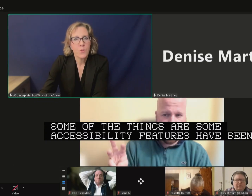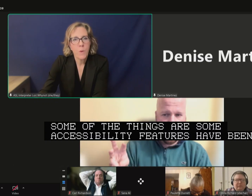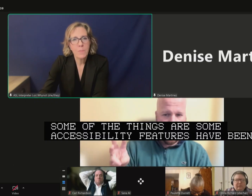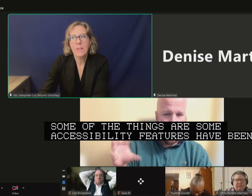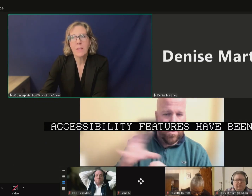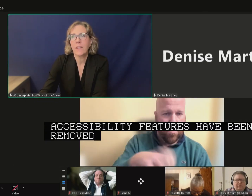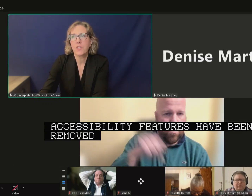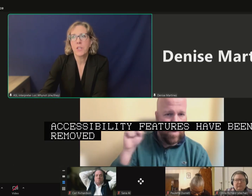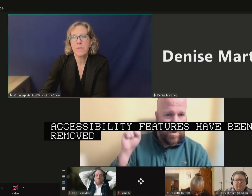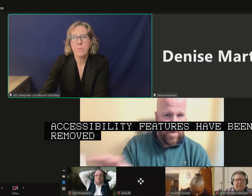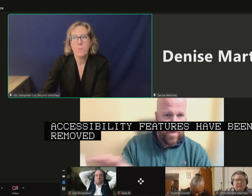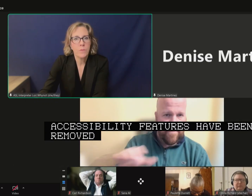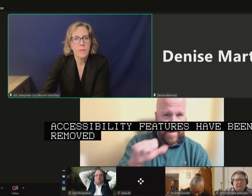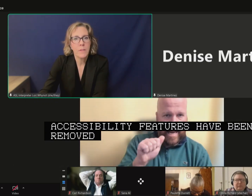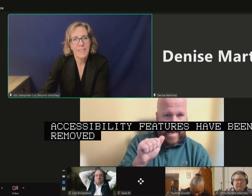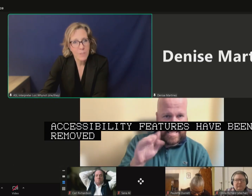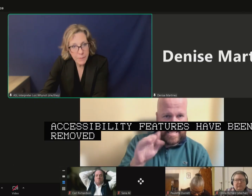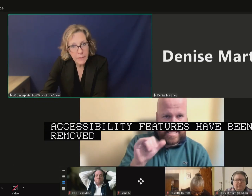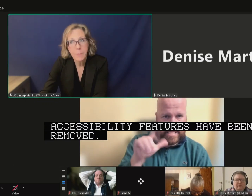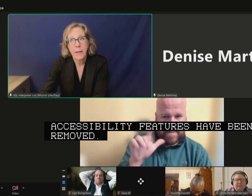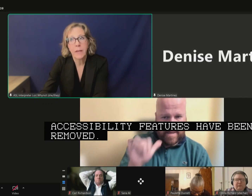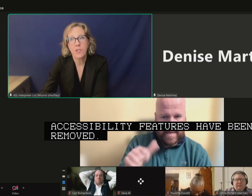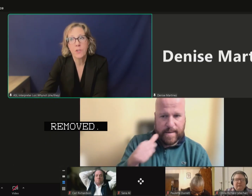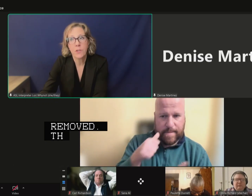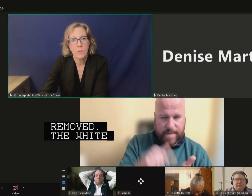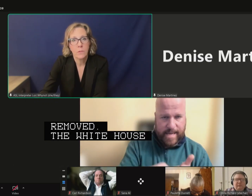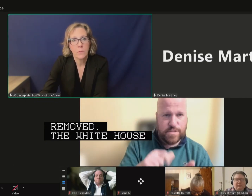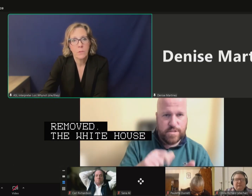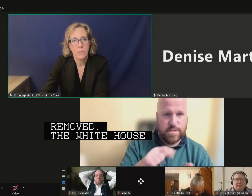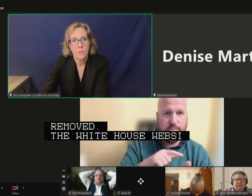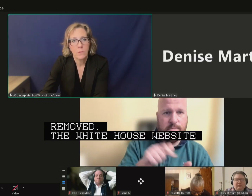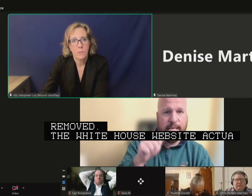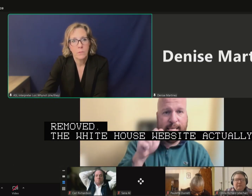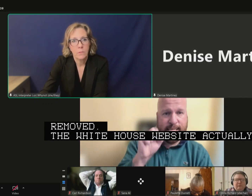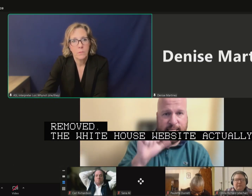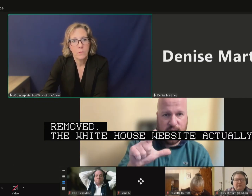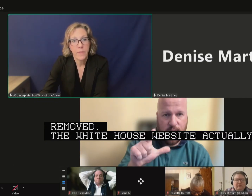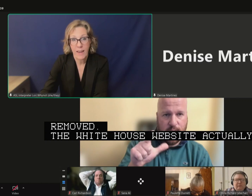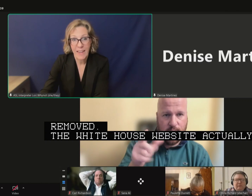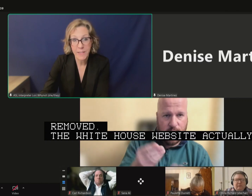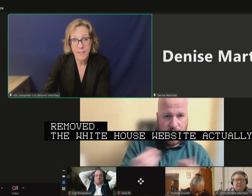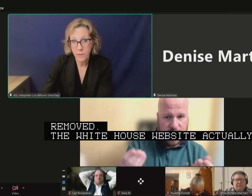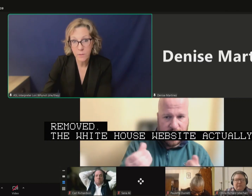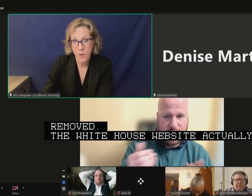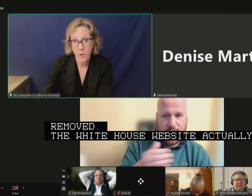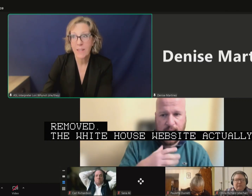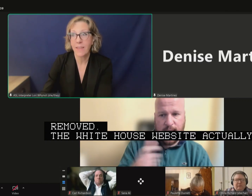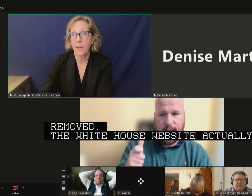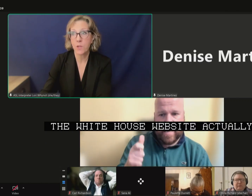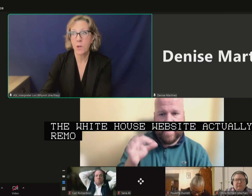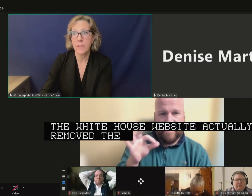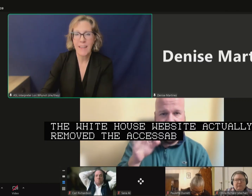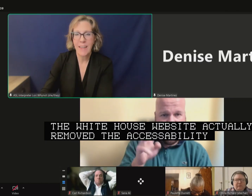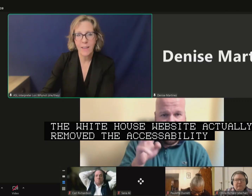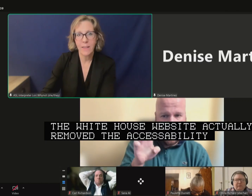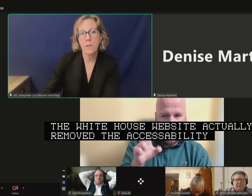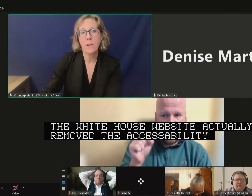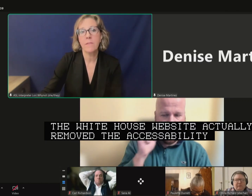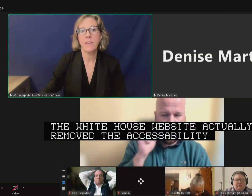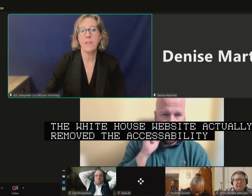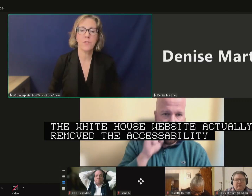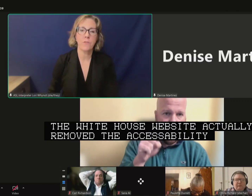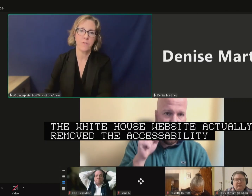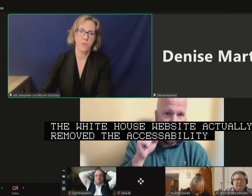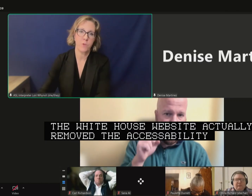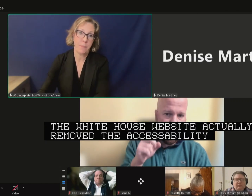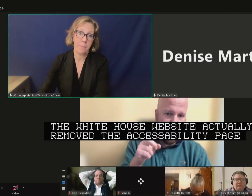House website actually removed the accessibility page, their ASL, American Sign Language content, and